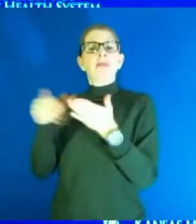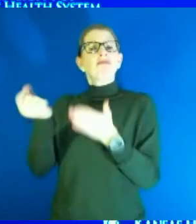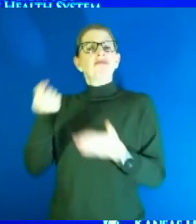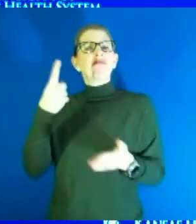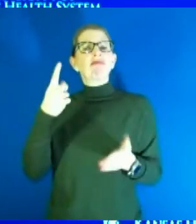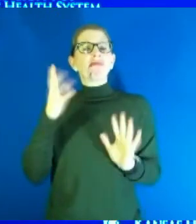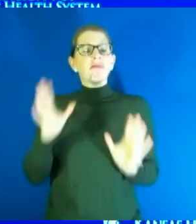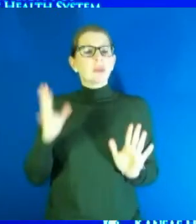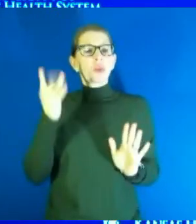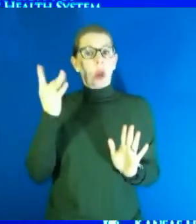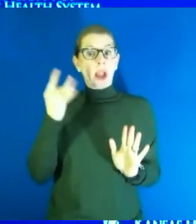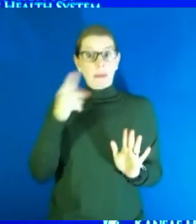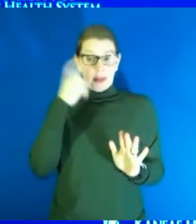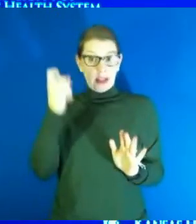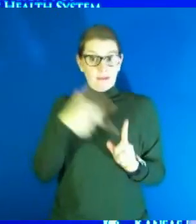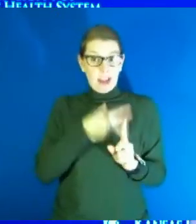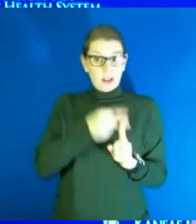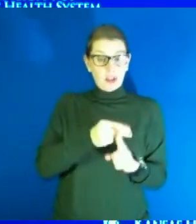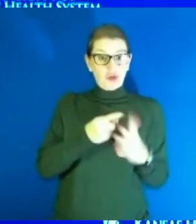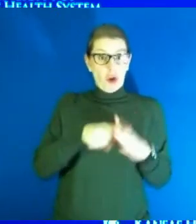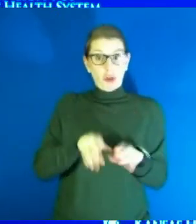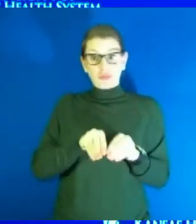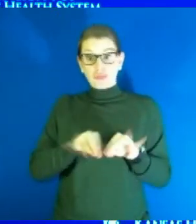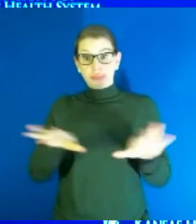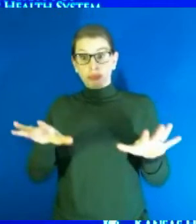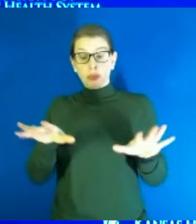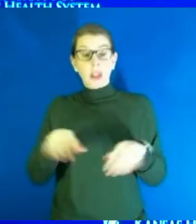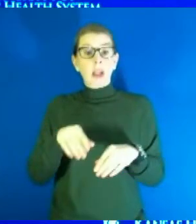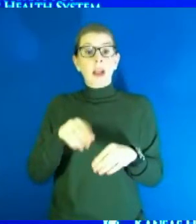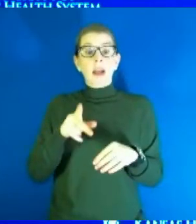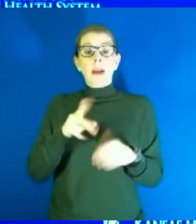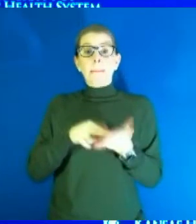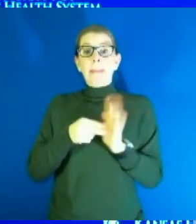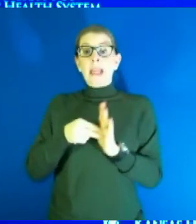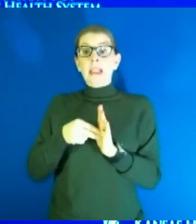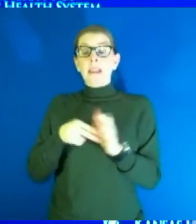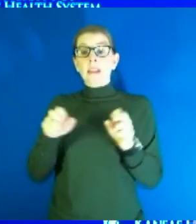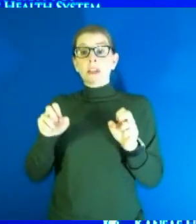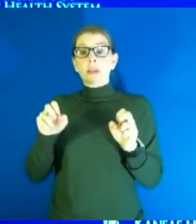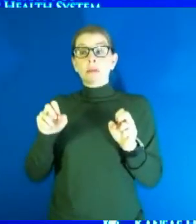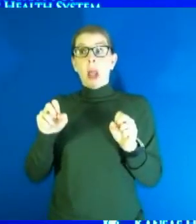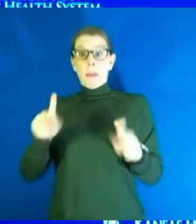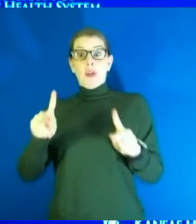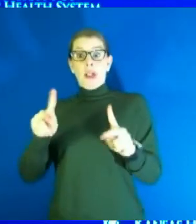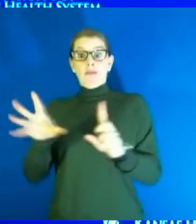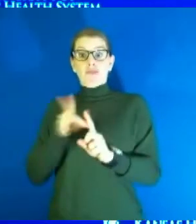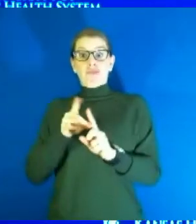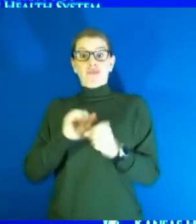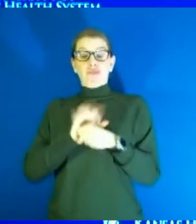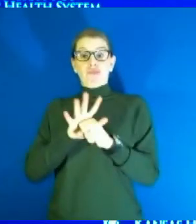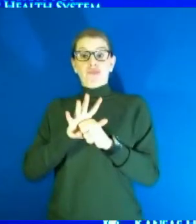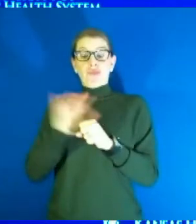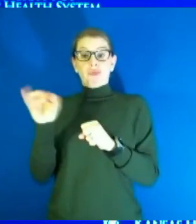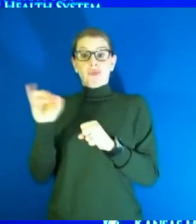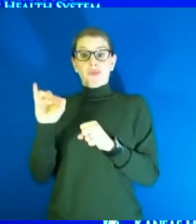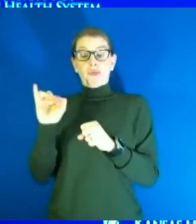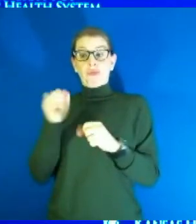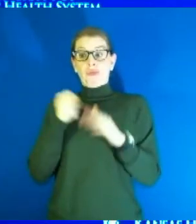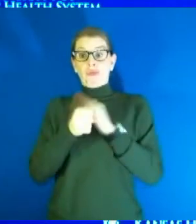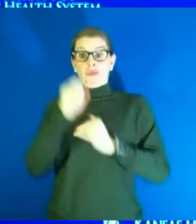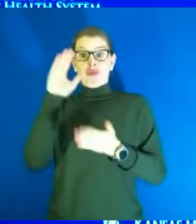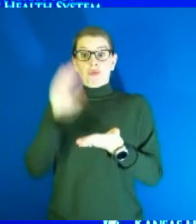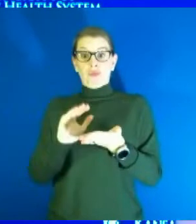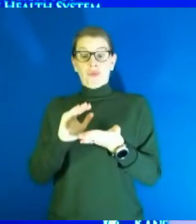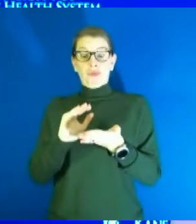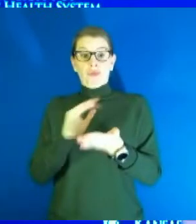why it is, because when vaccines came out, we saw they reduced your chance of getting infected, they reduced your chance of hospitalization, severe disease, but